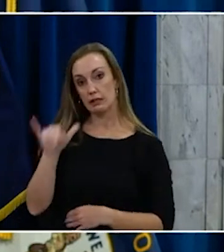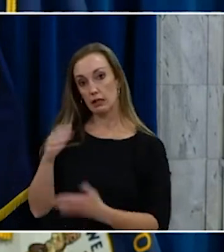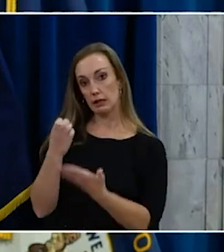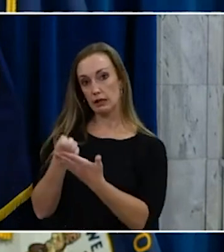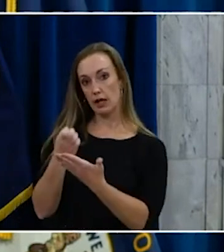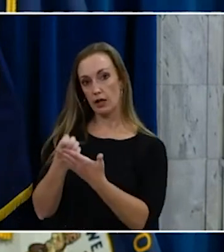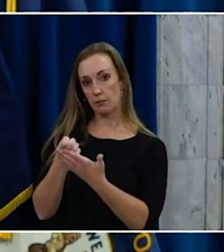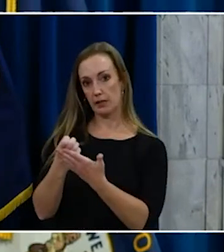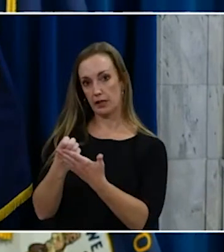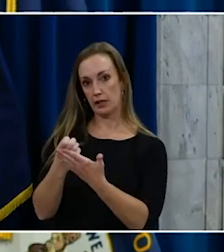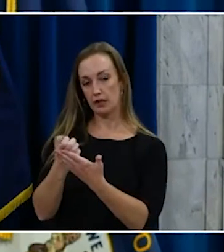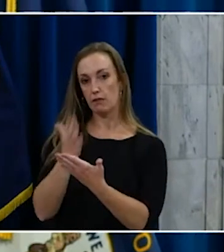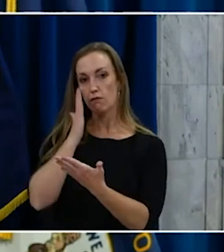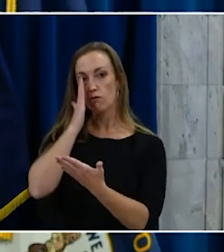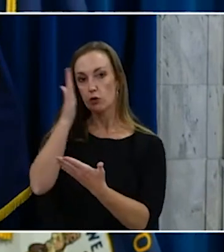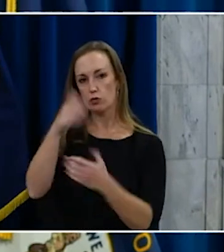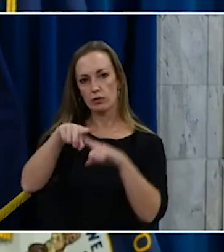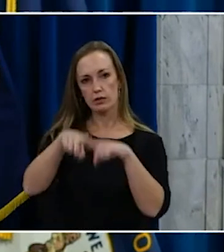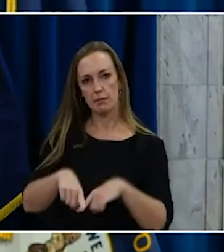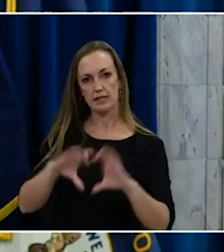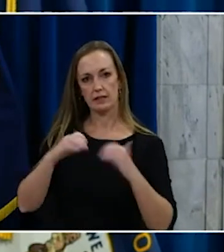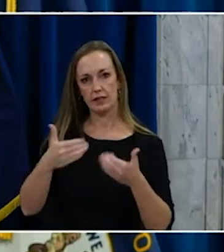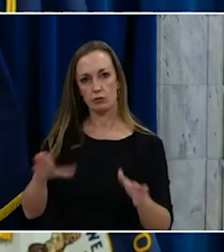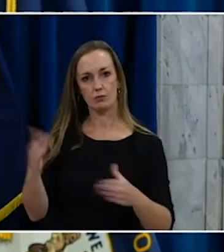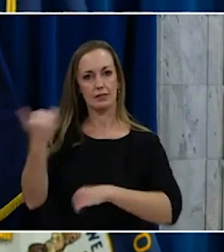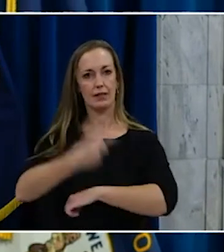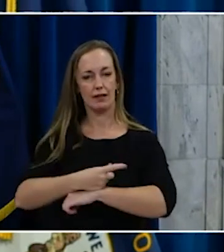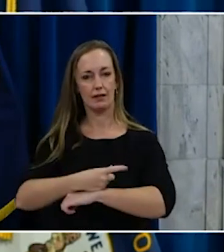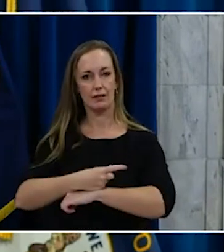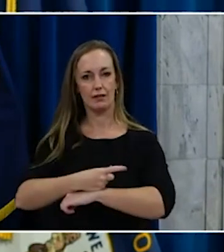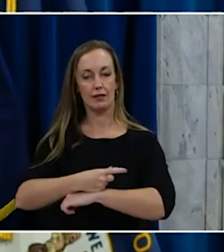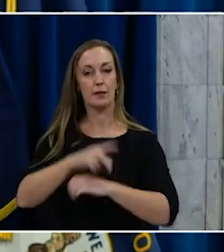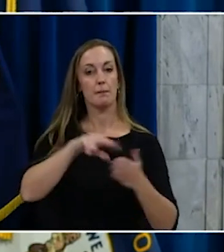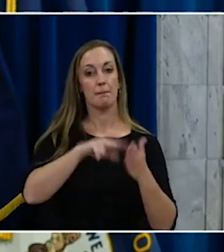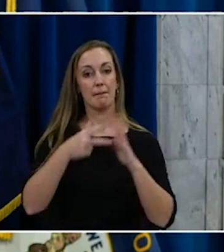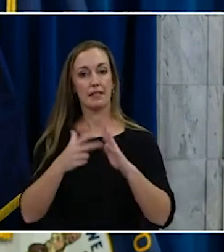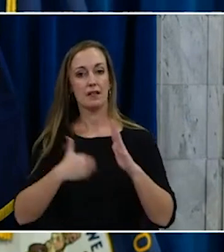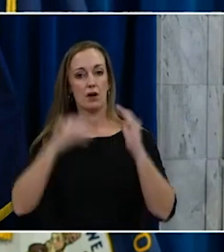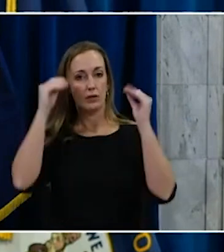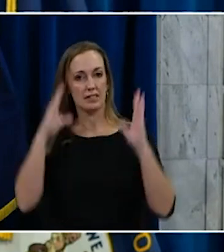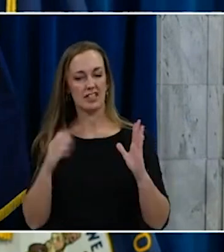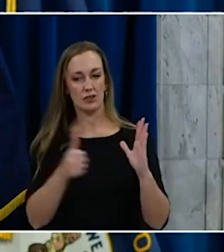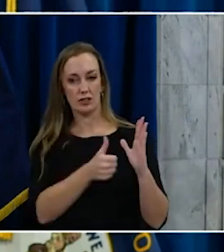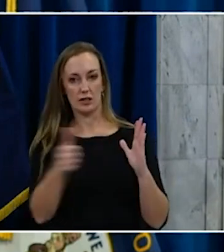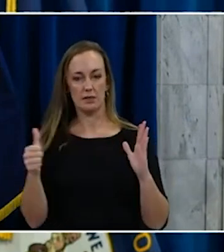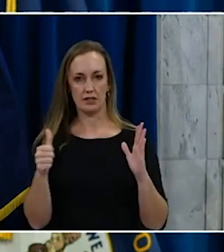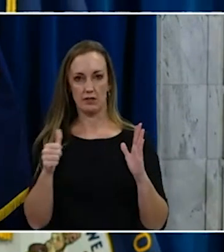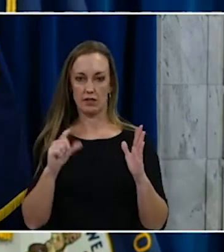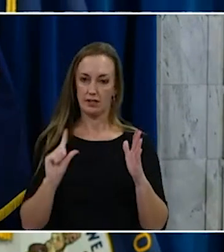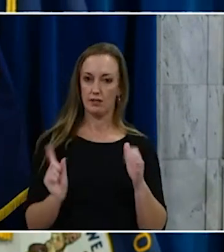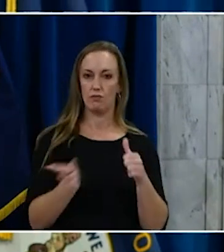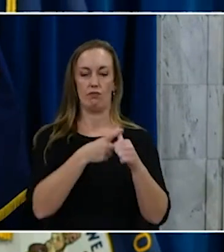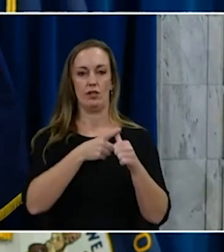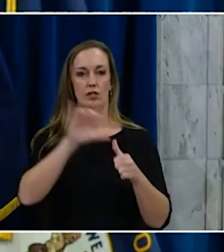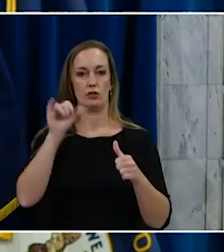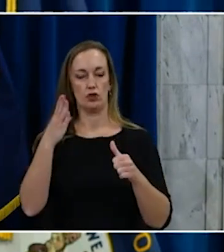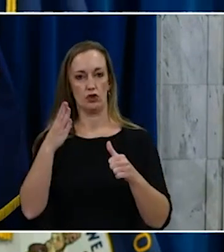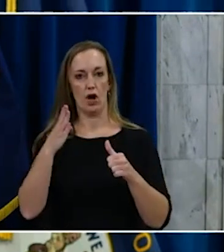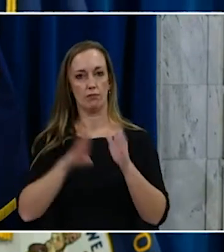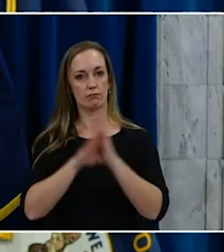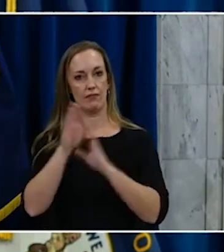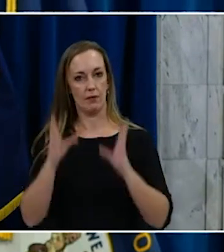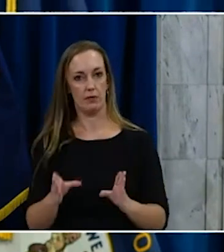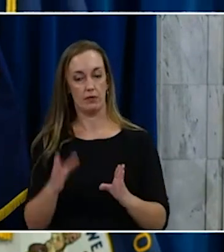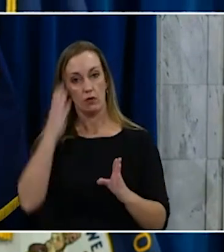economy is in our classrooms today. And that makes our teachers the original job creators. Because